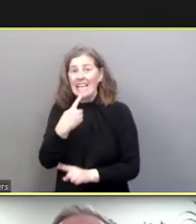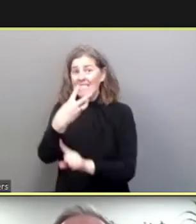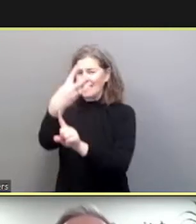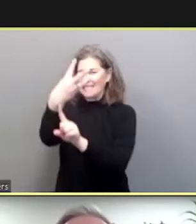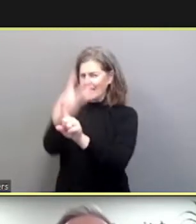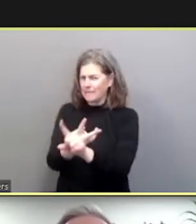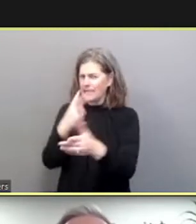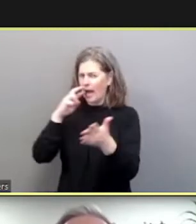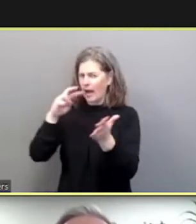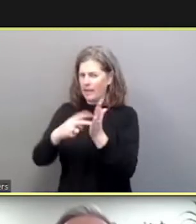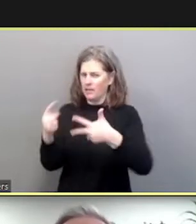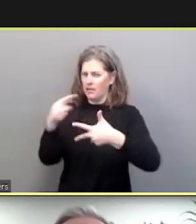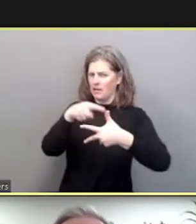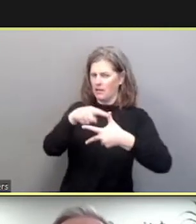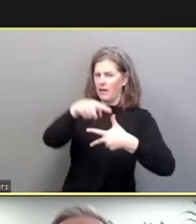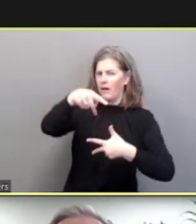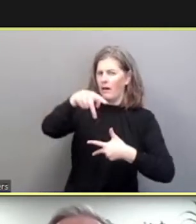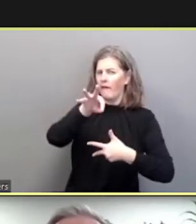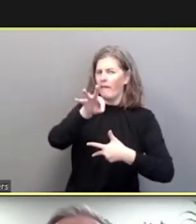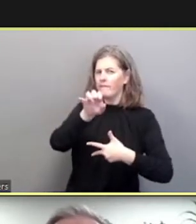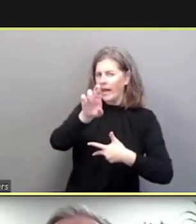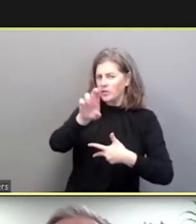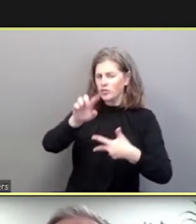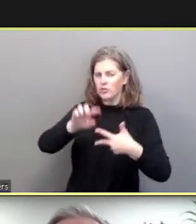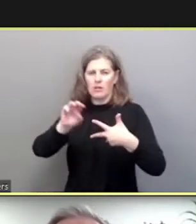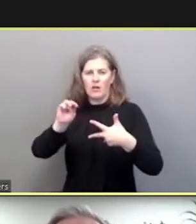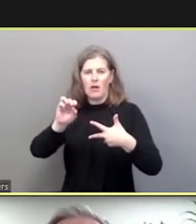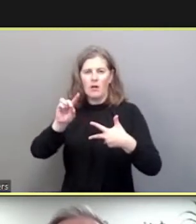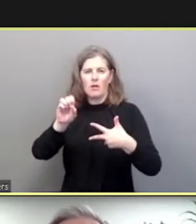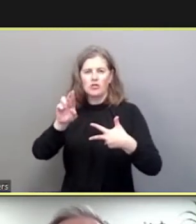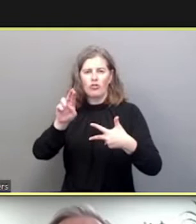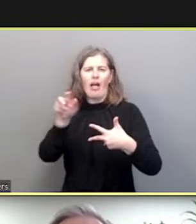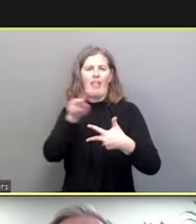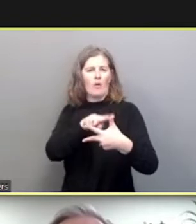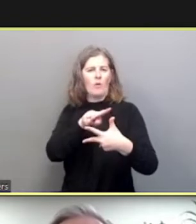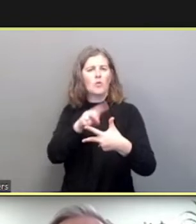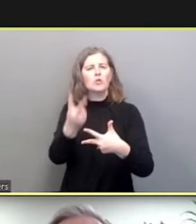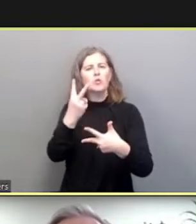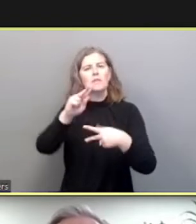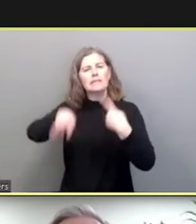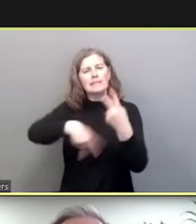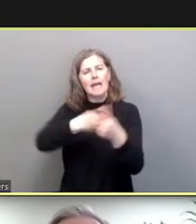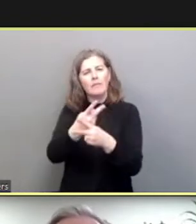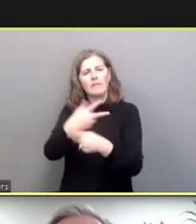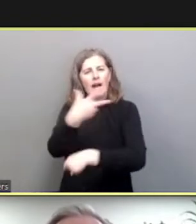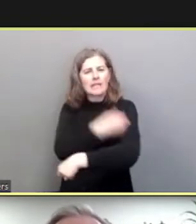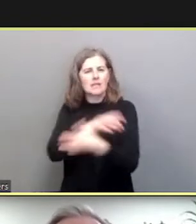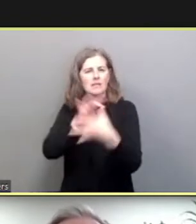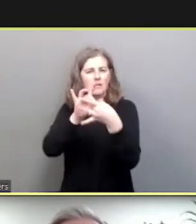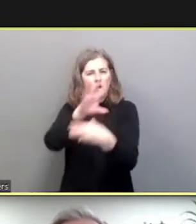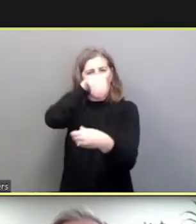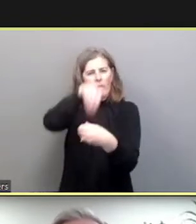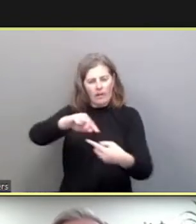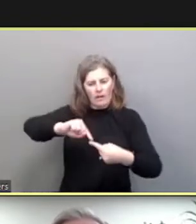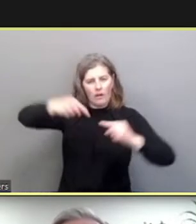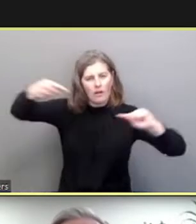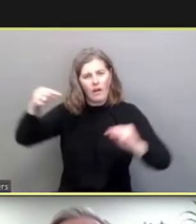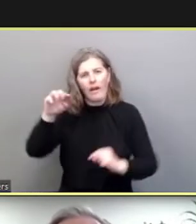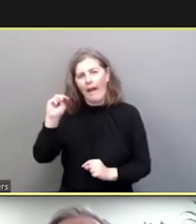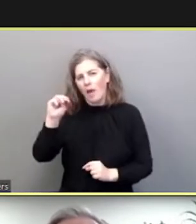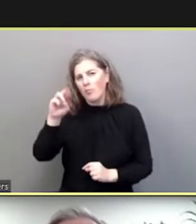Pfizer, Moderna, which are the two messenger RNA vaccines. New slide, please.